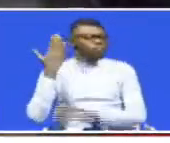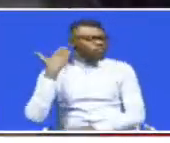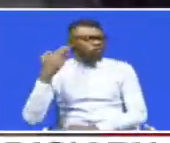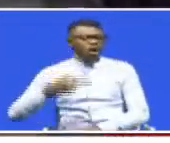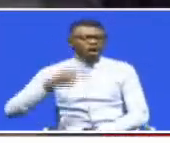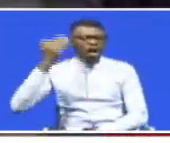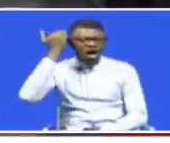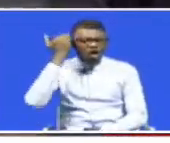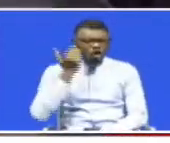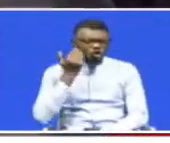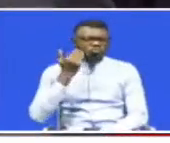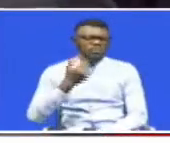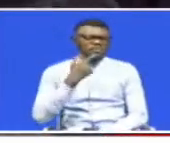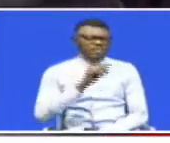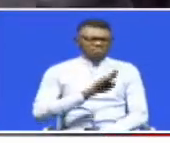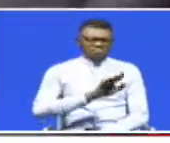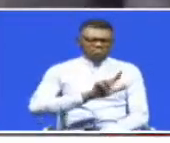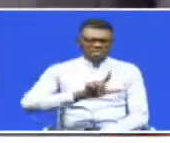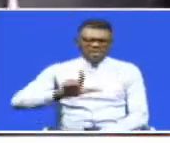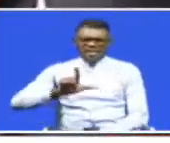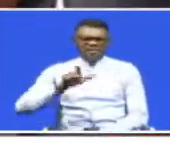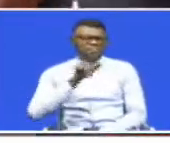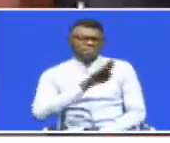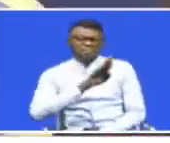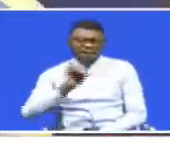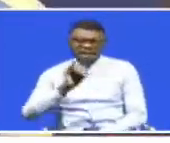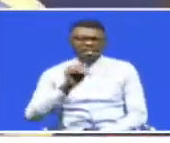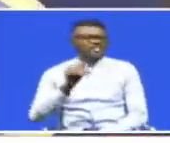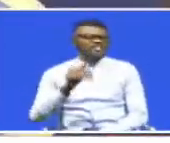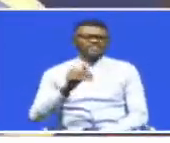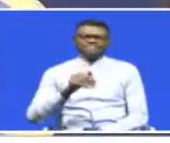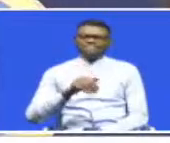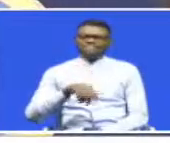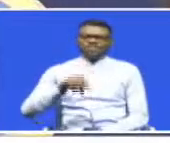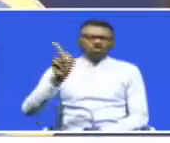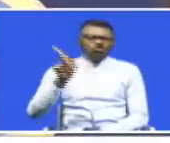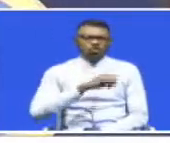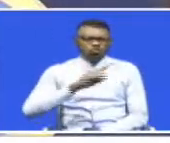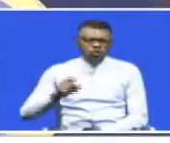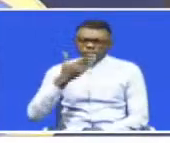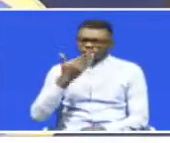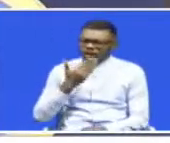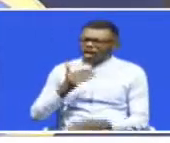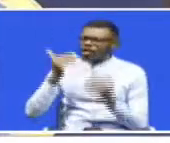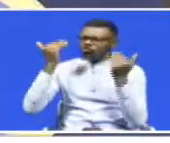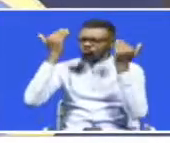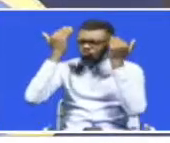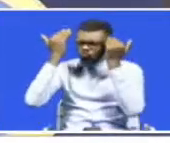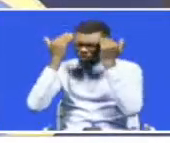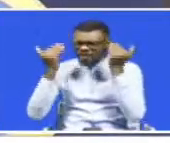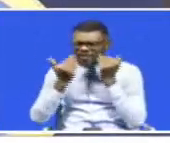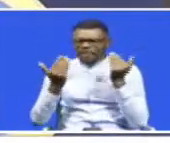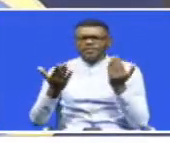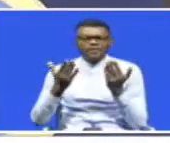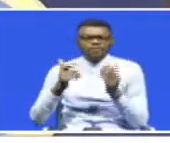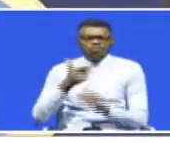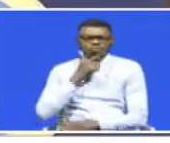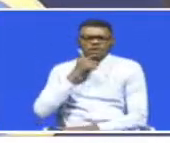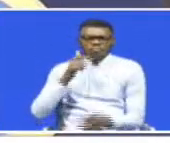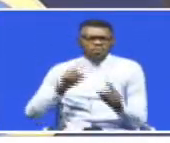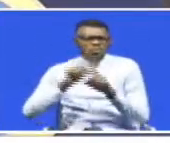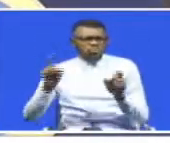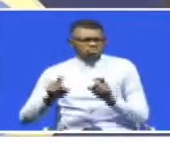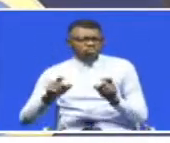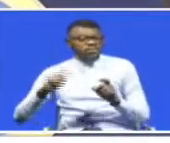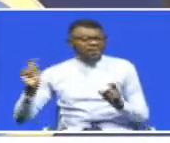that declared the BBI bill unconstitutional. The judiciary would have asked itself another question. Can Kenya truly